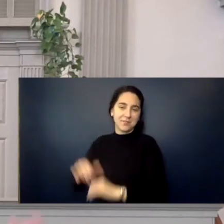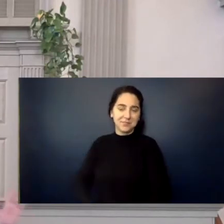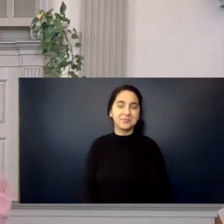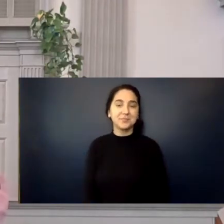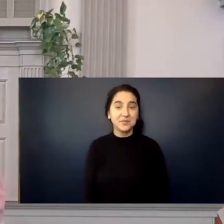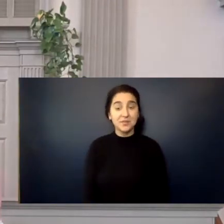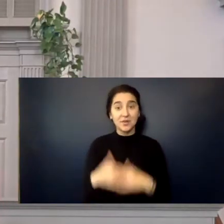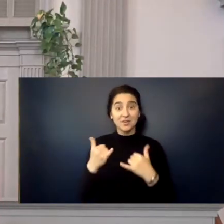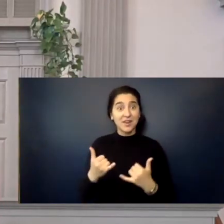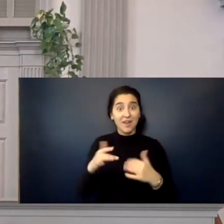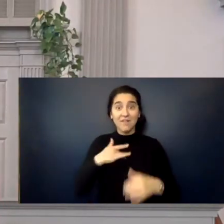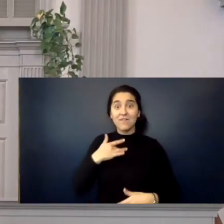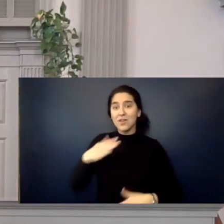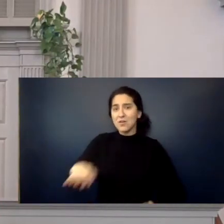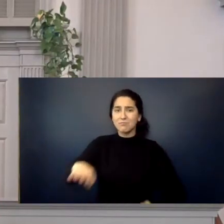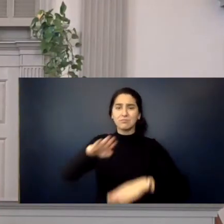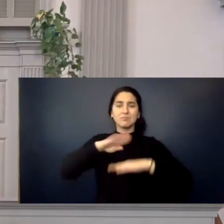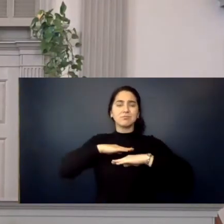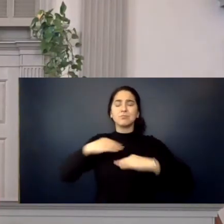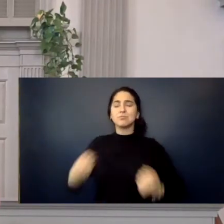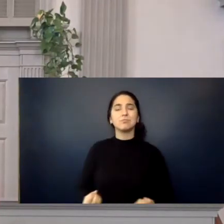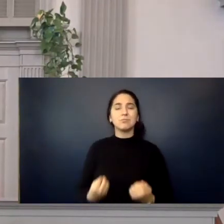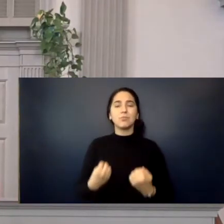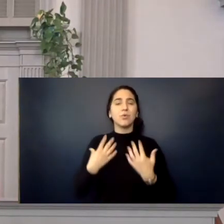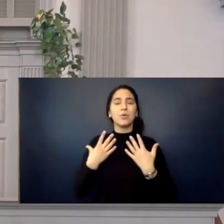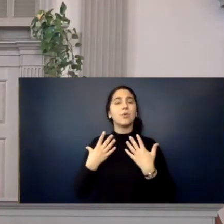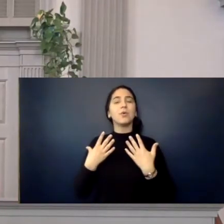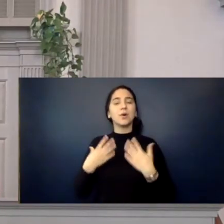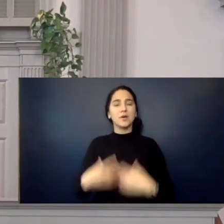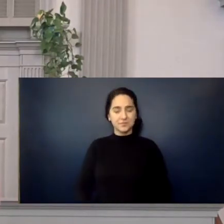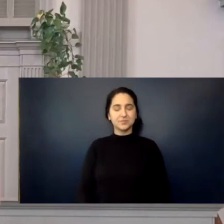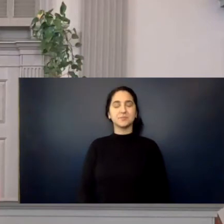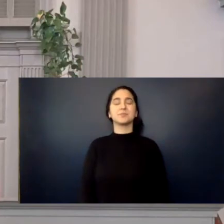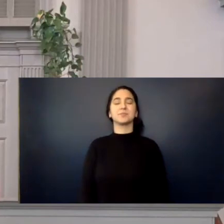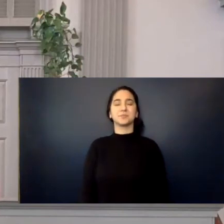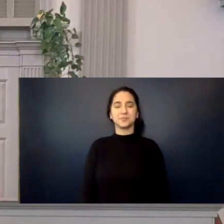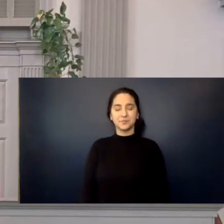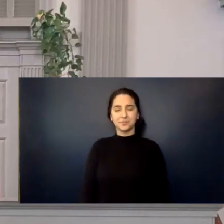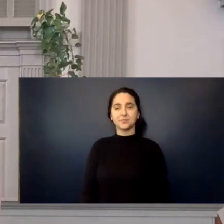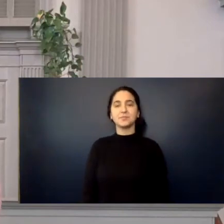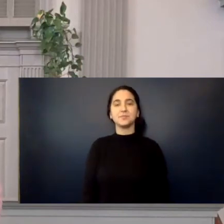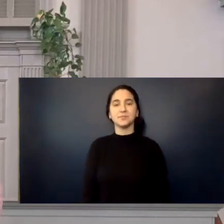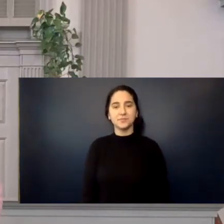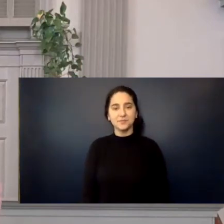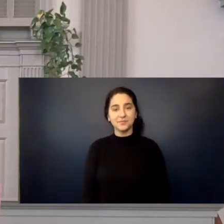So now, as we have been filled and been refreshed,